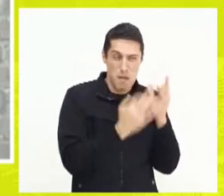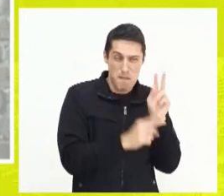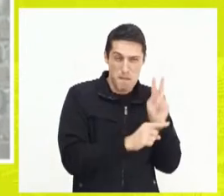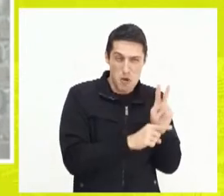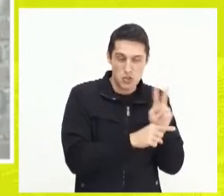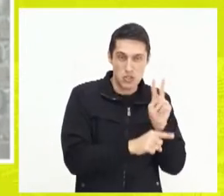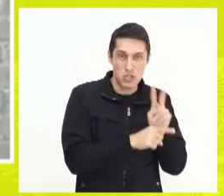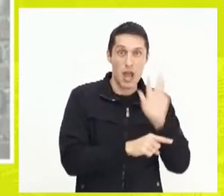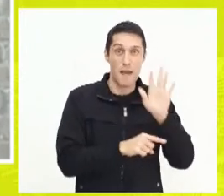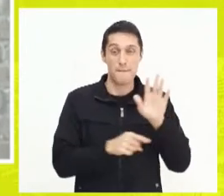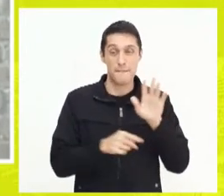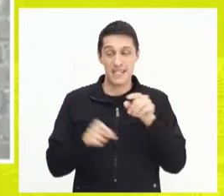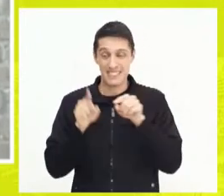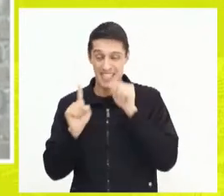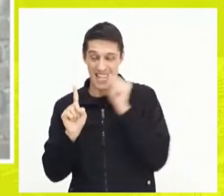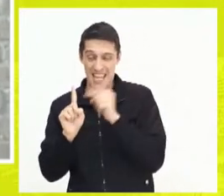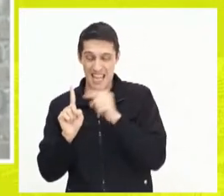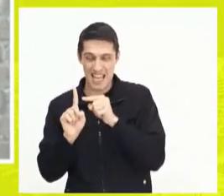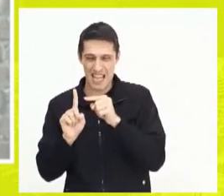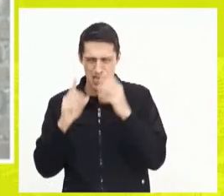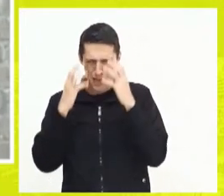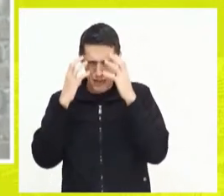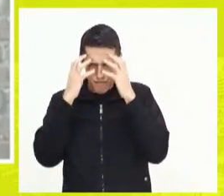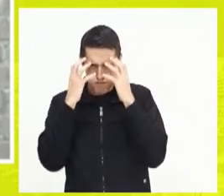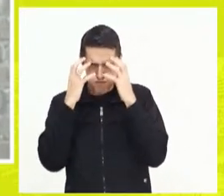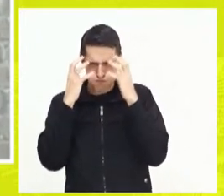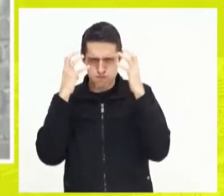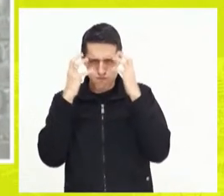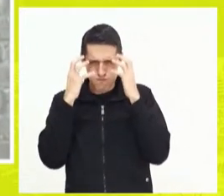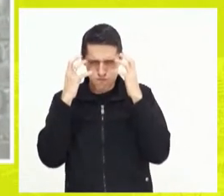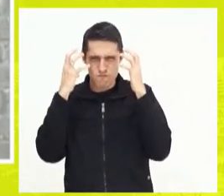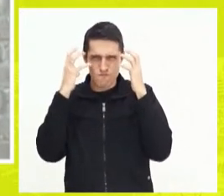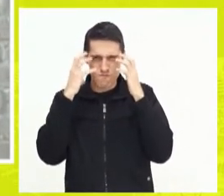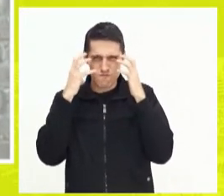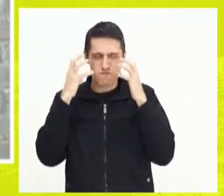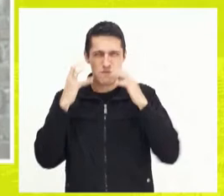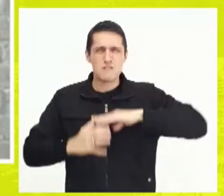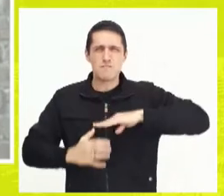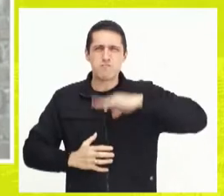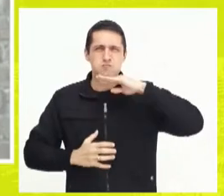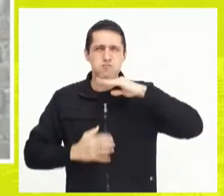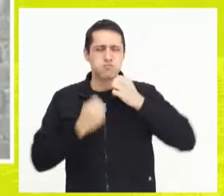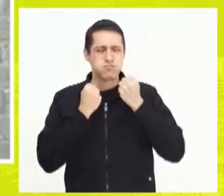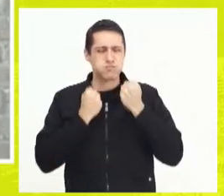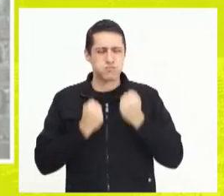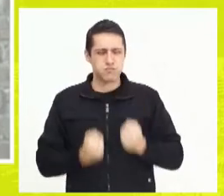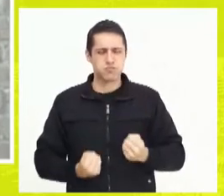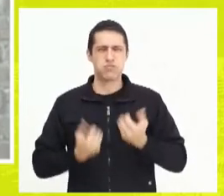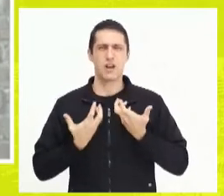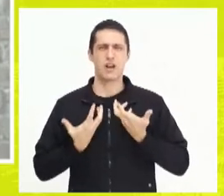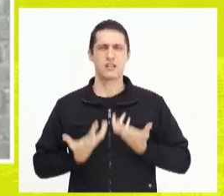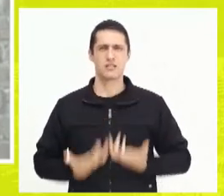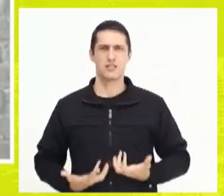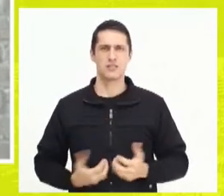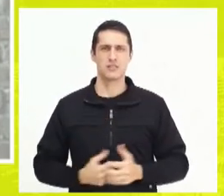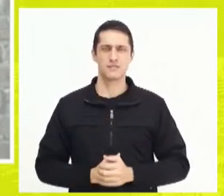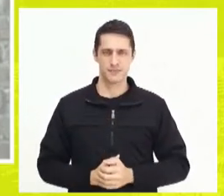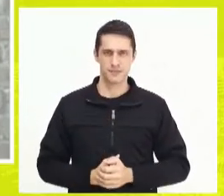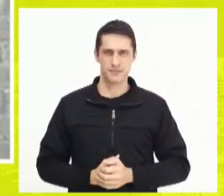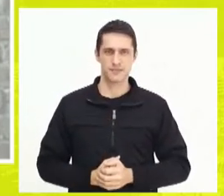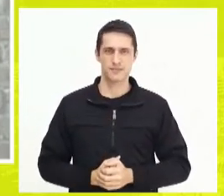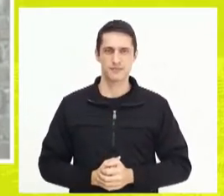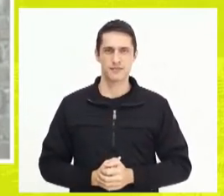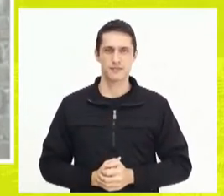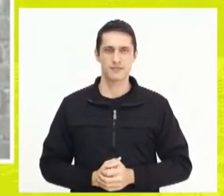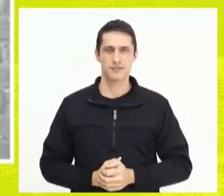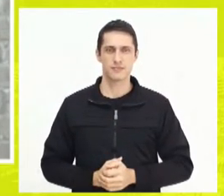separate their families from what's happening but they become a pressure pen they're exhausted really uh i i